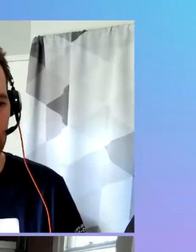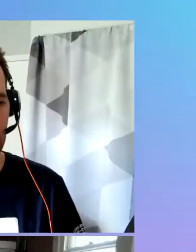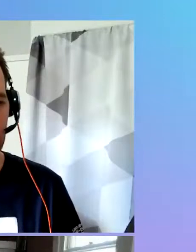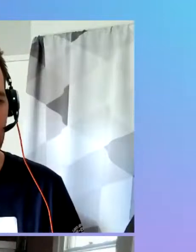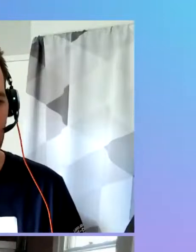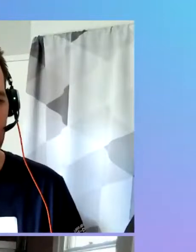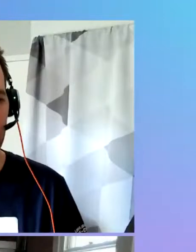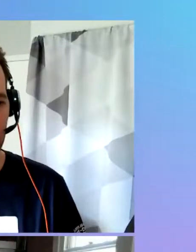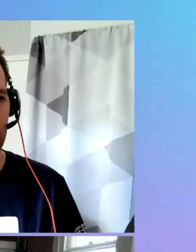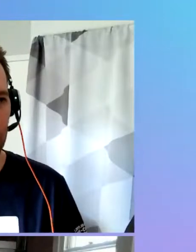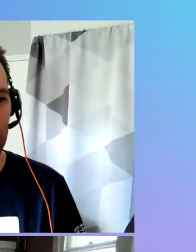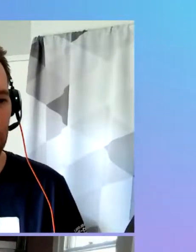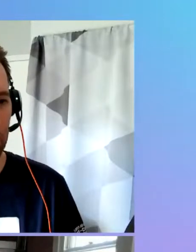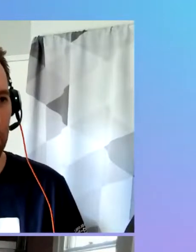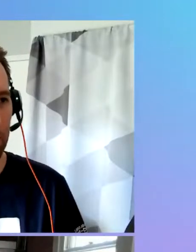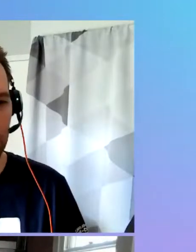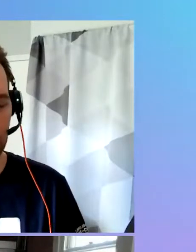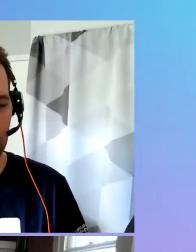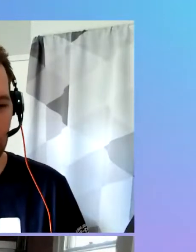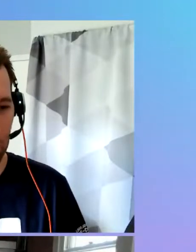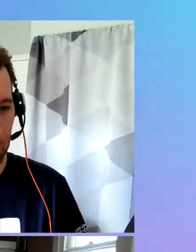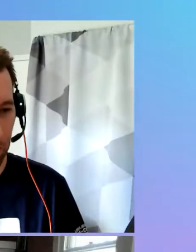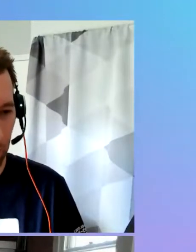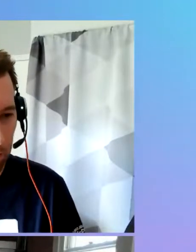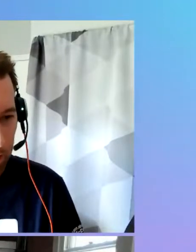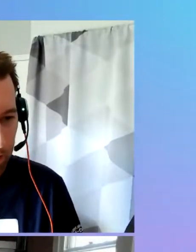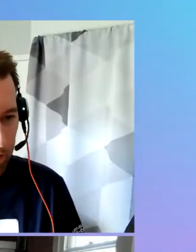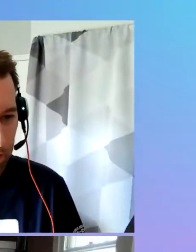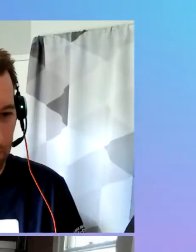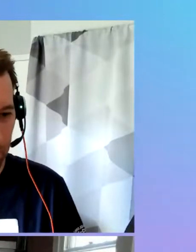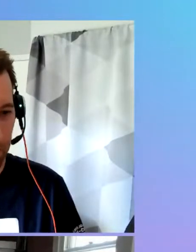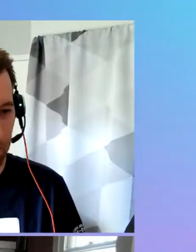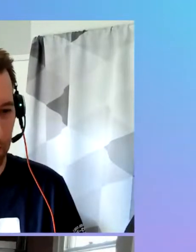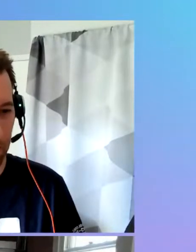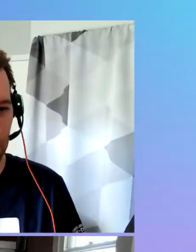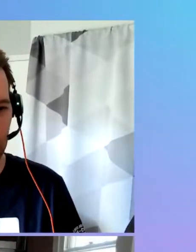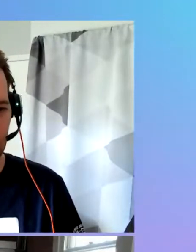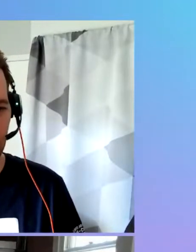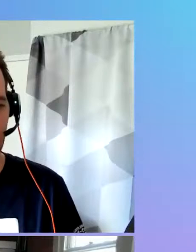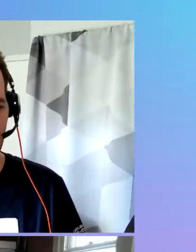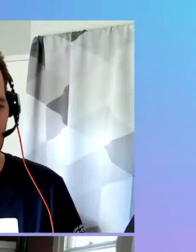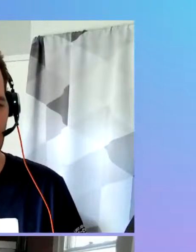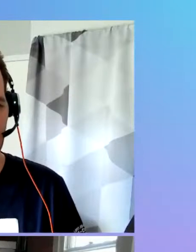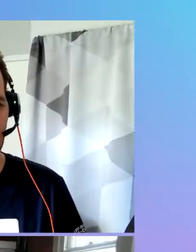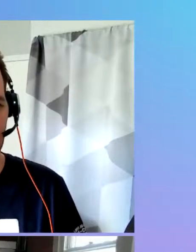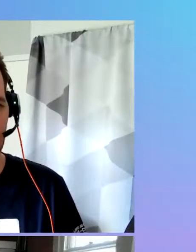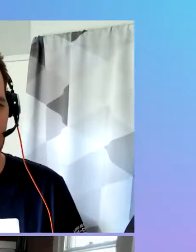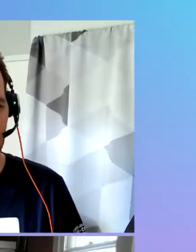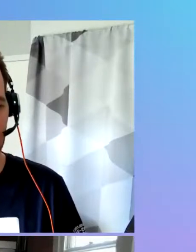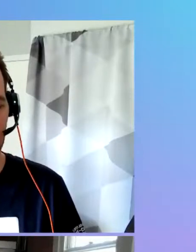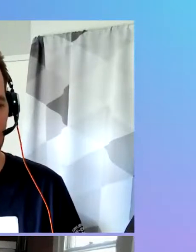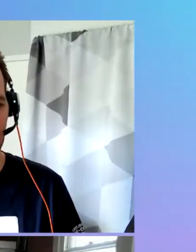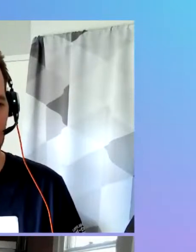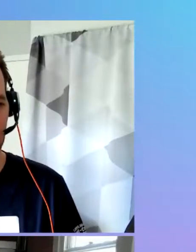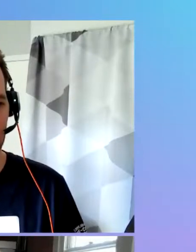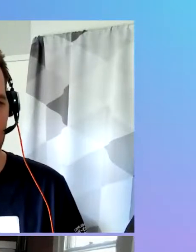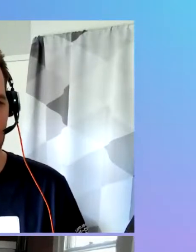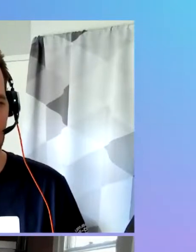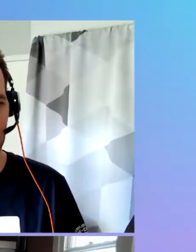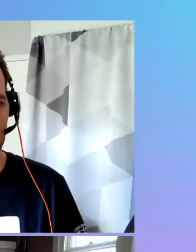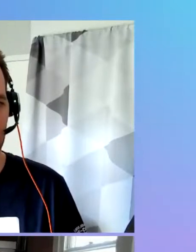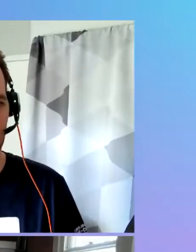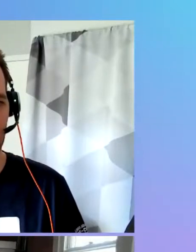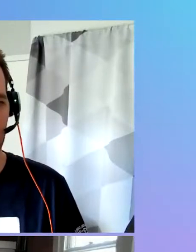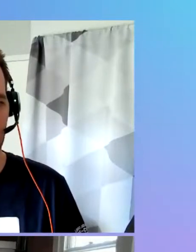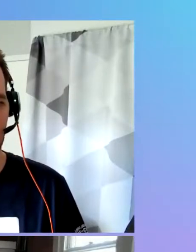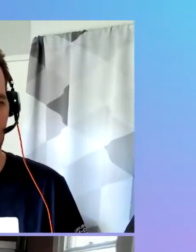donations. But at the moment, we do not. Yeah, sometimes that can be built into an organization. So a company like